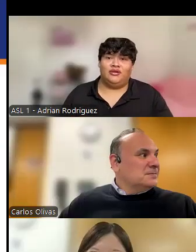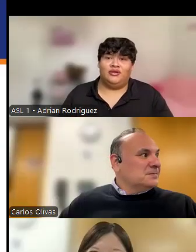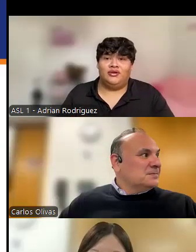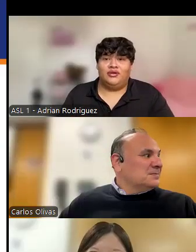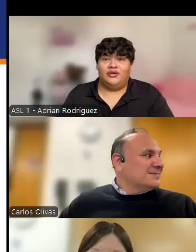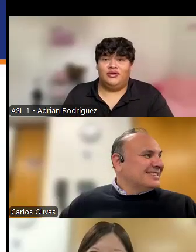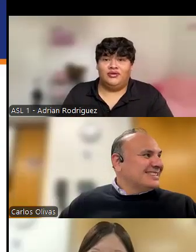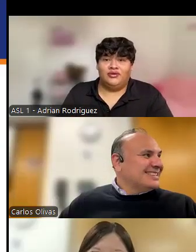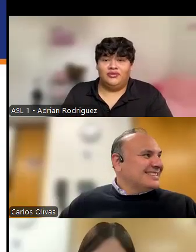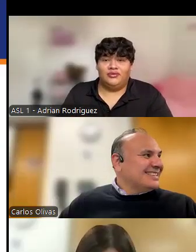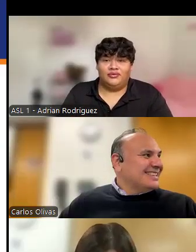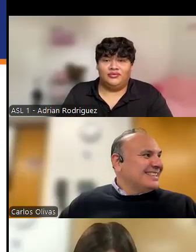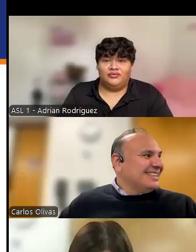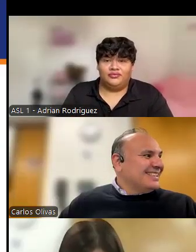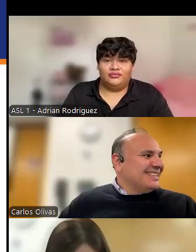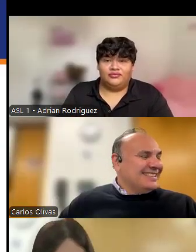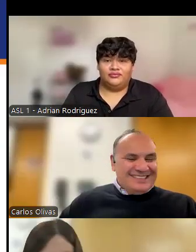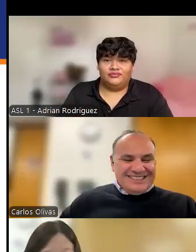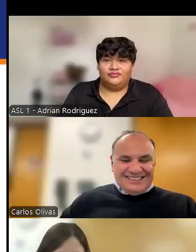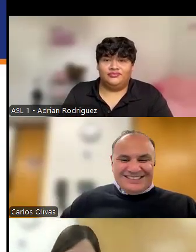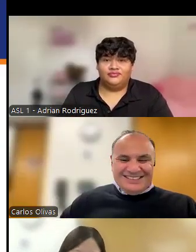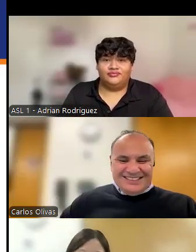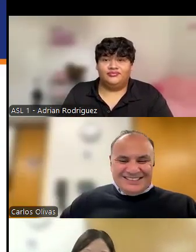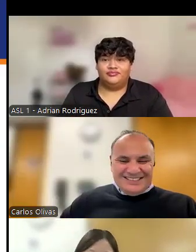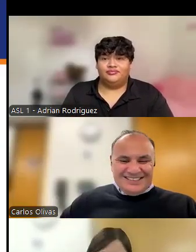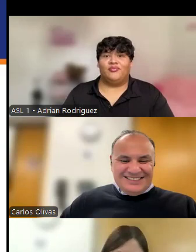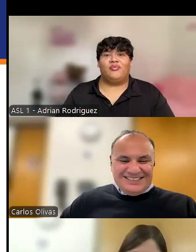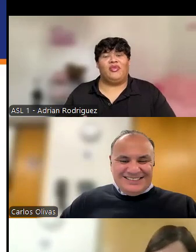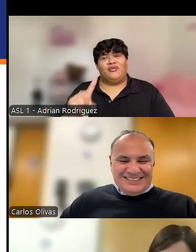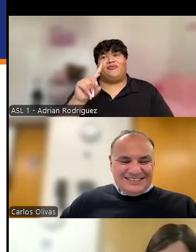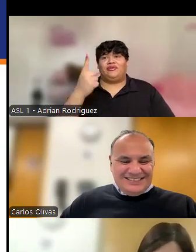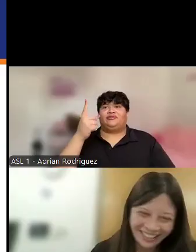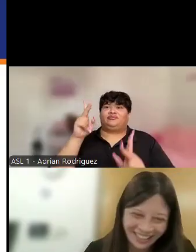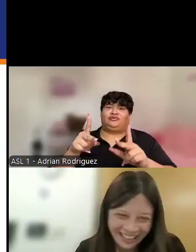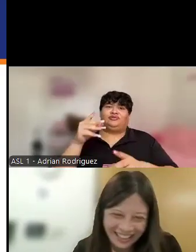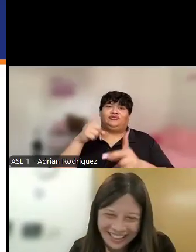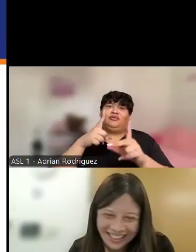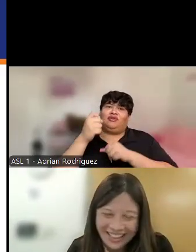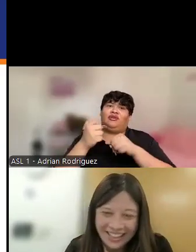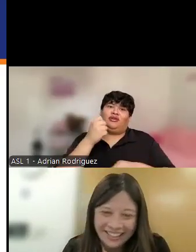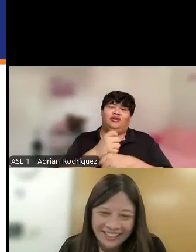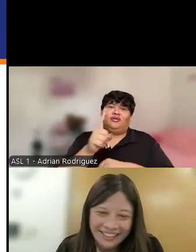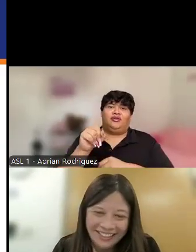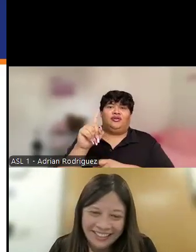Wow, very exciting. Yeah, it is. It is the first public comment of the year. Great.